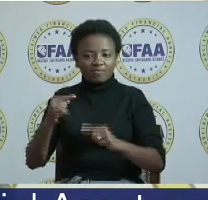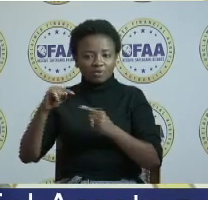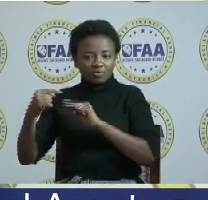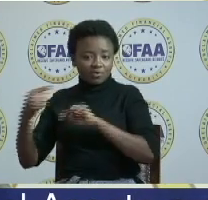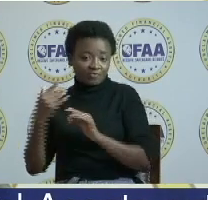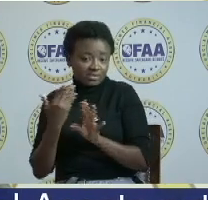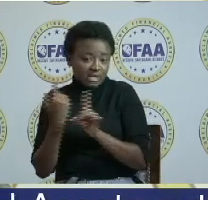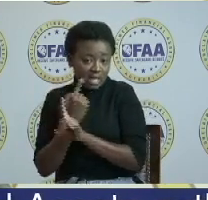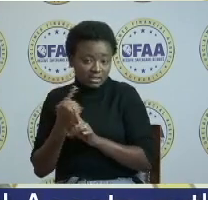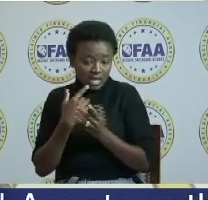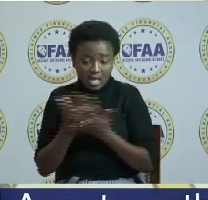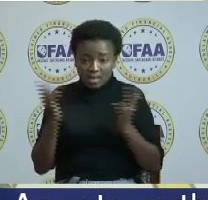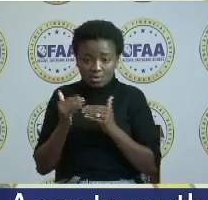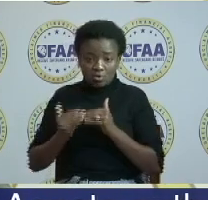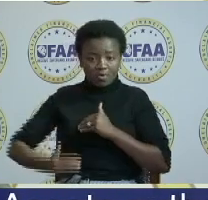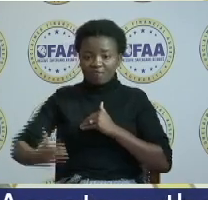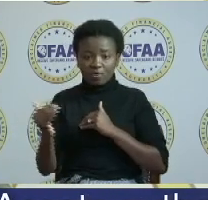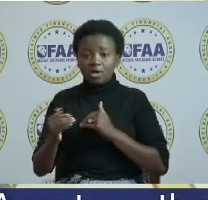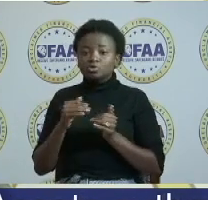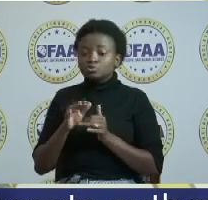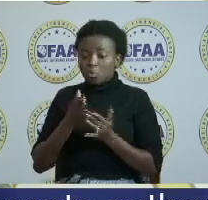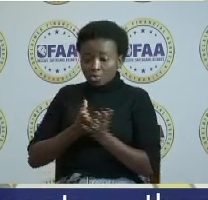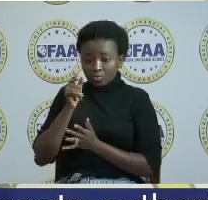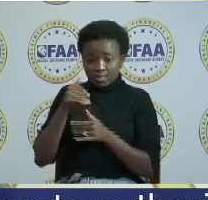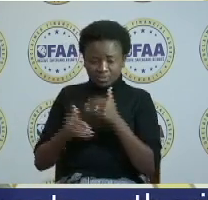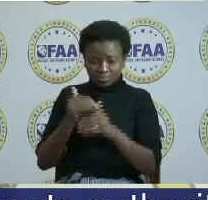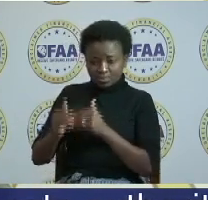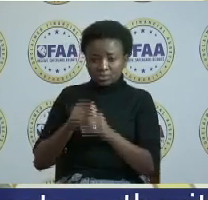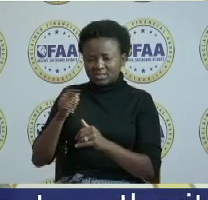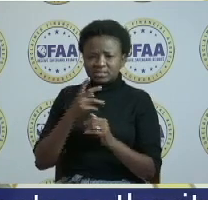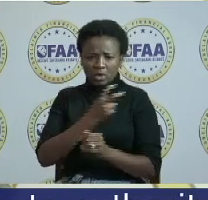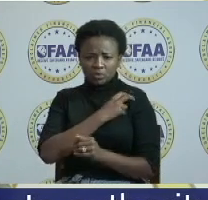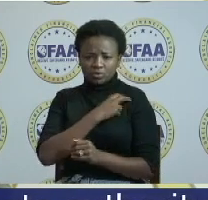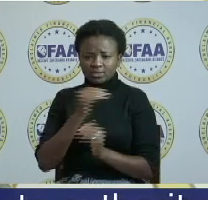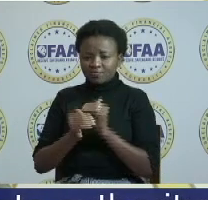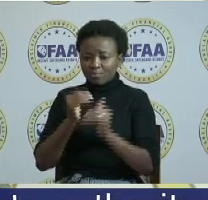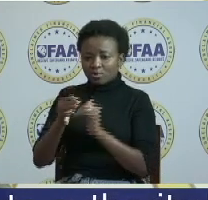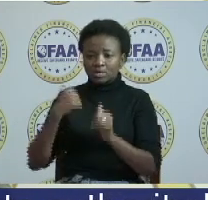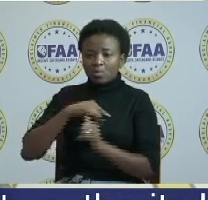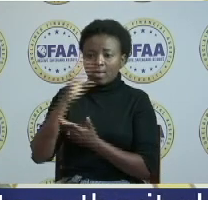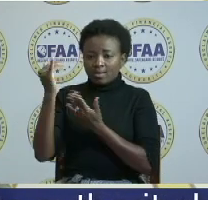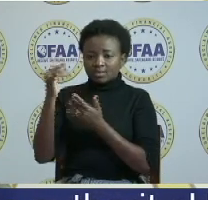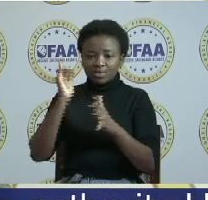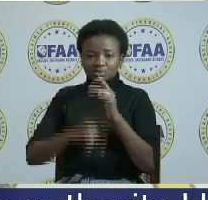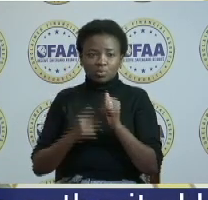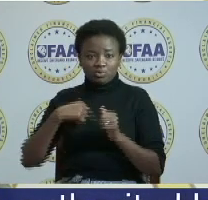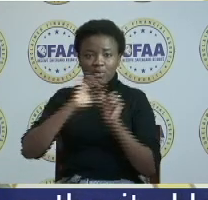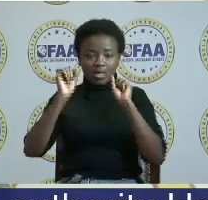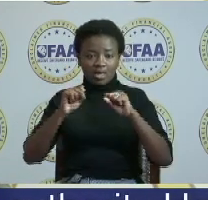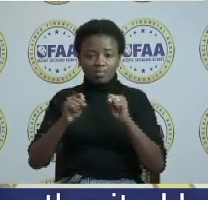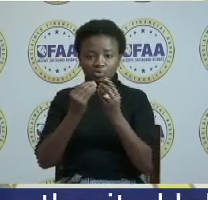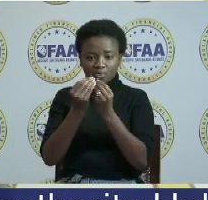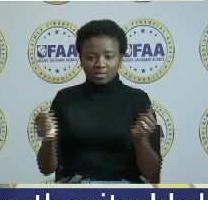And that through that process, which is a consultative process, we expect that we will be able to